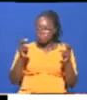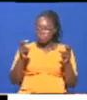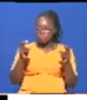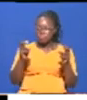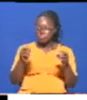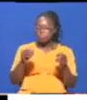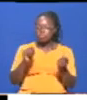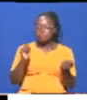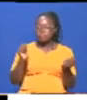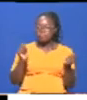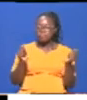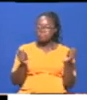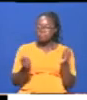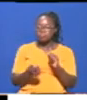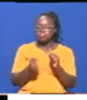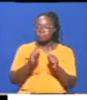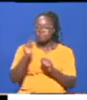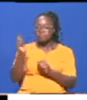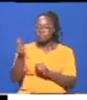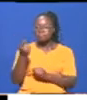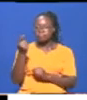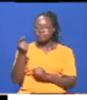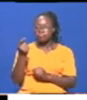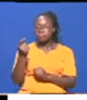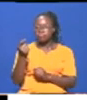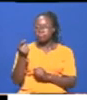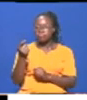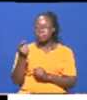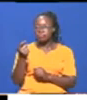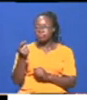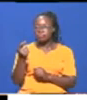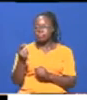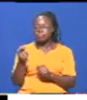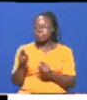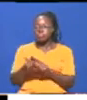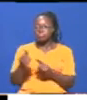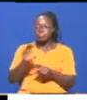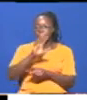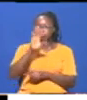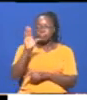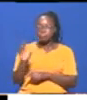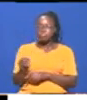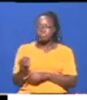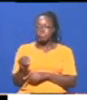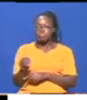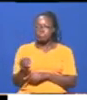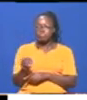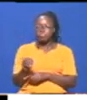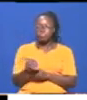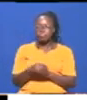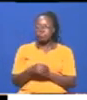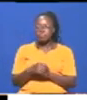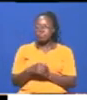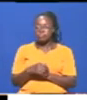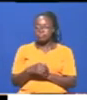changer in Kenya and as well as in Africa region, African region.